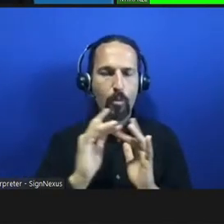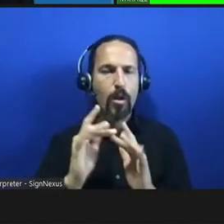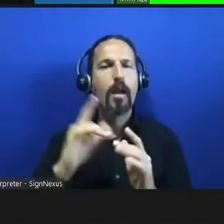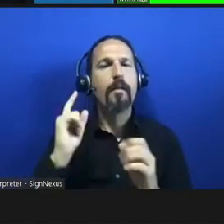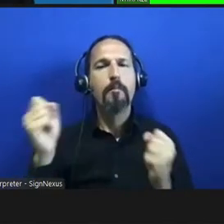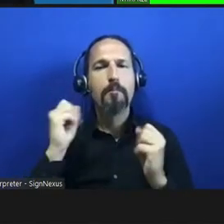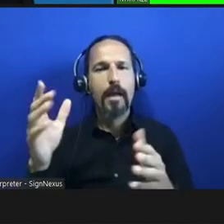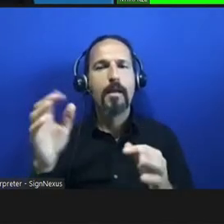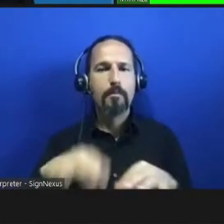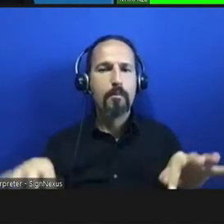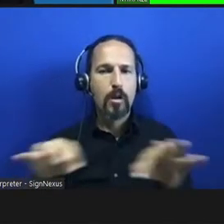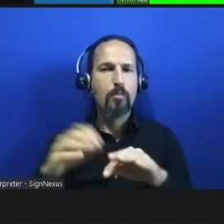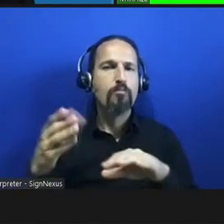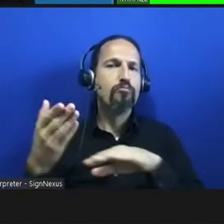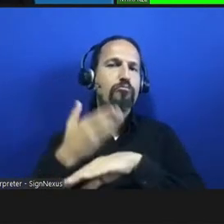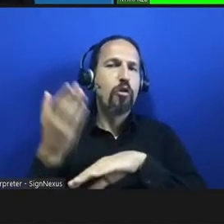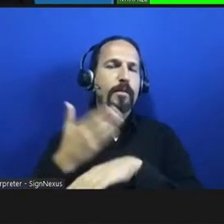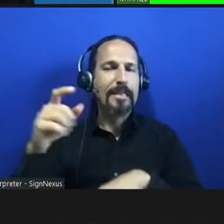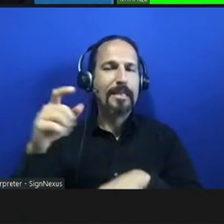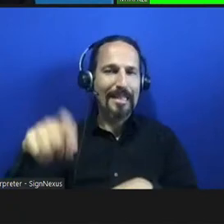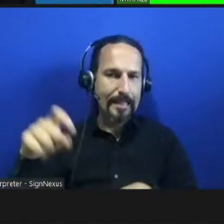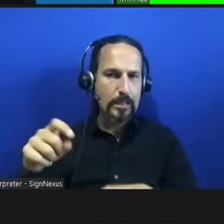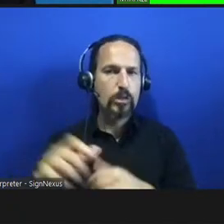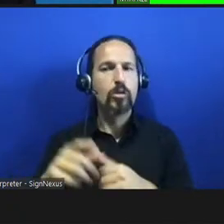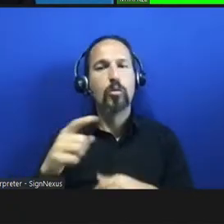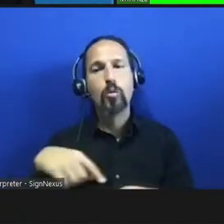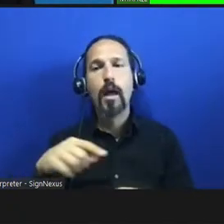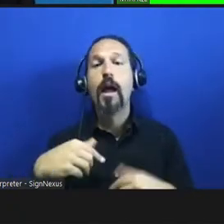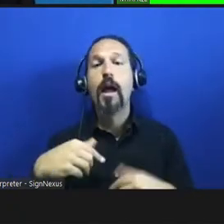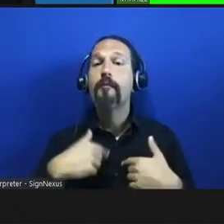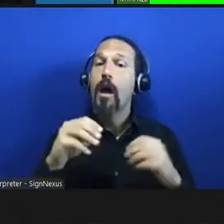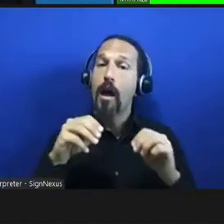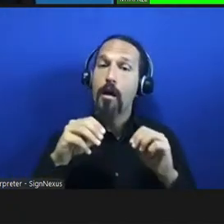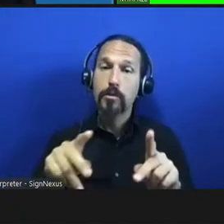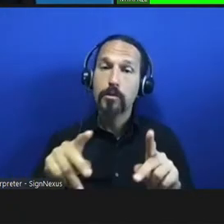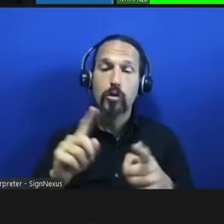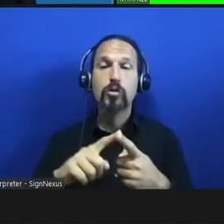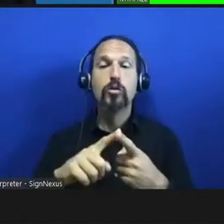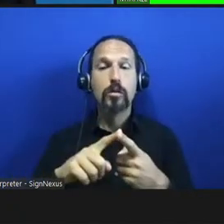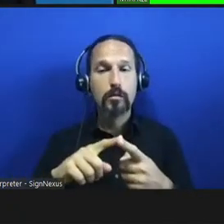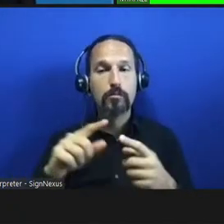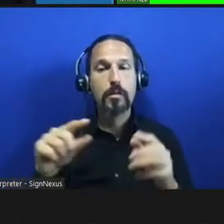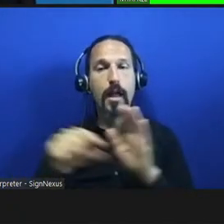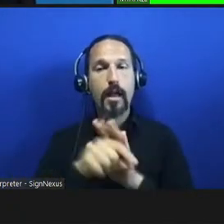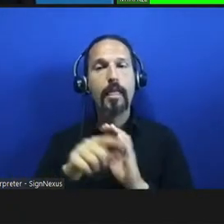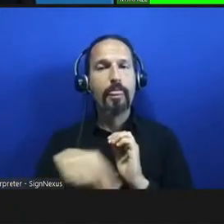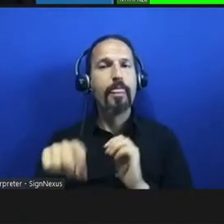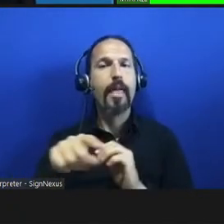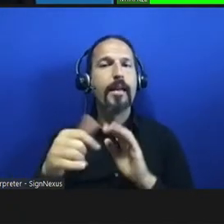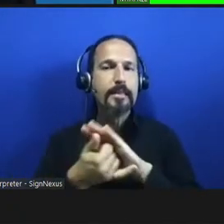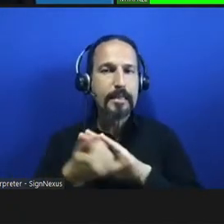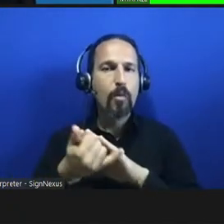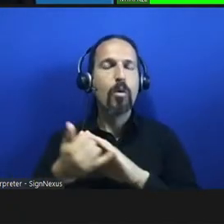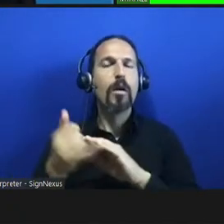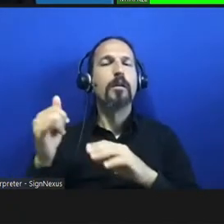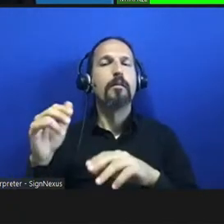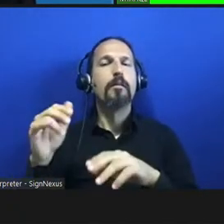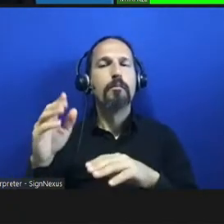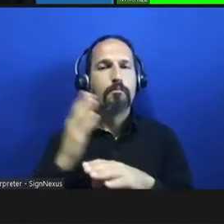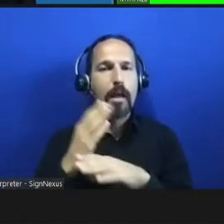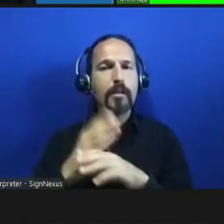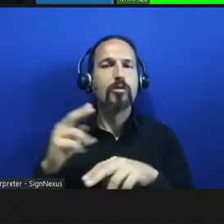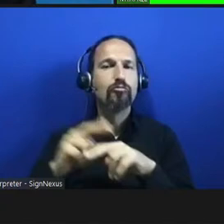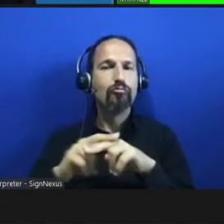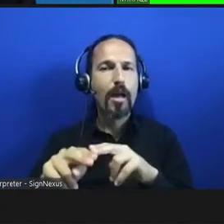the many critical improvements necessary we have a real opportunity to ensure that our Subways buses and commuter rail